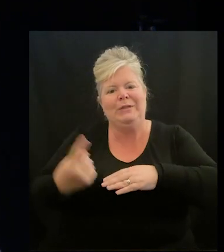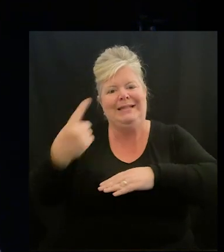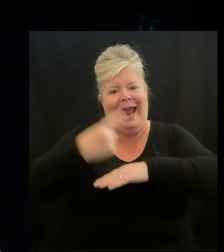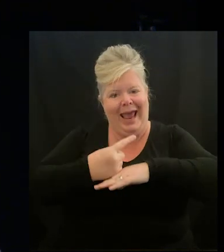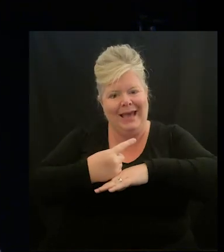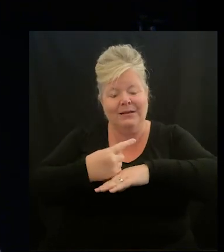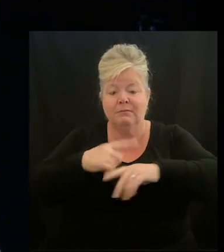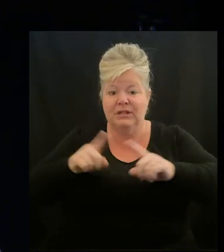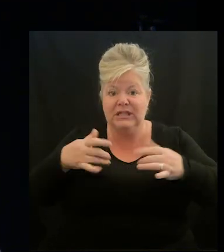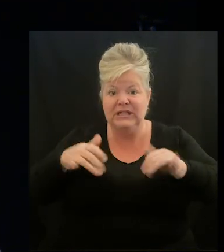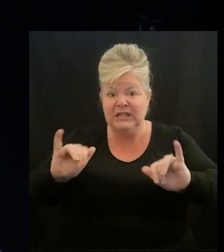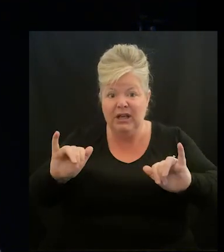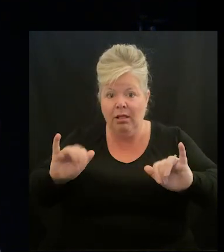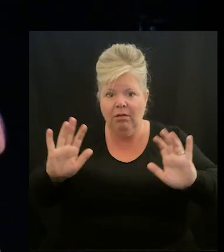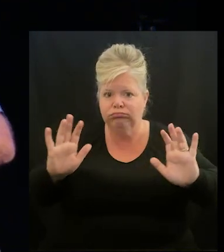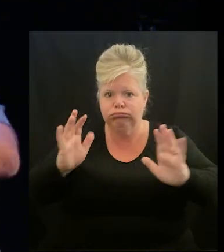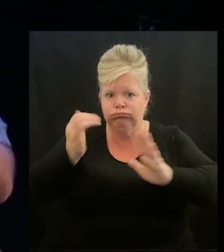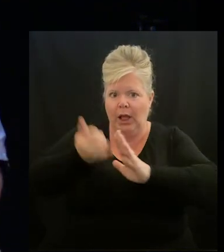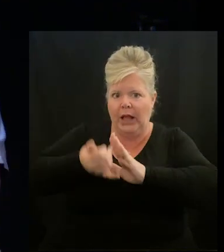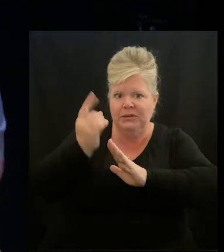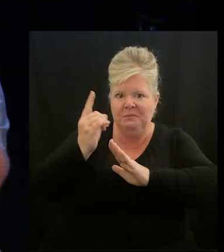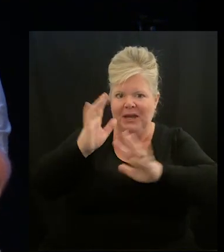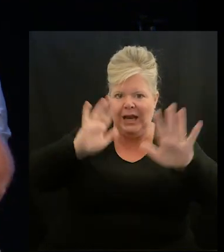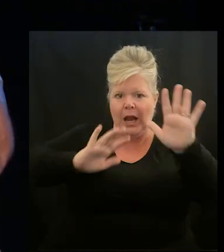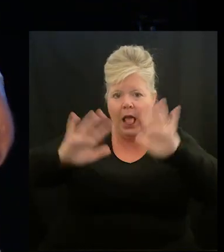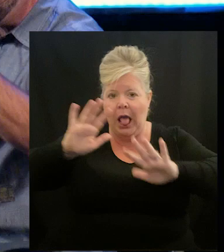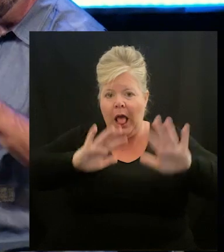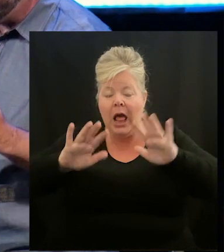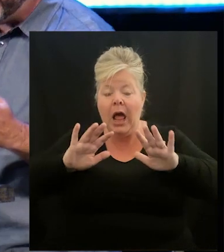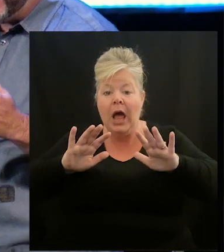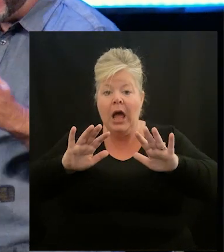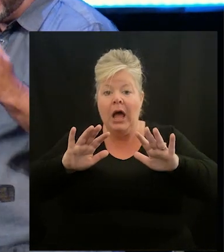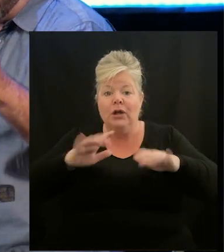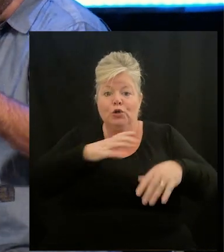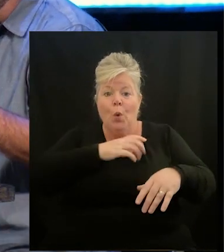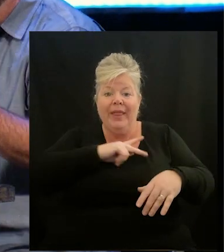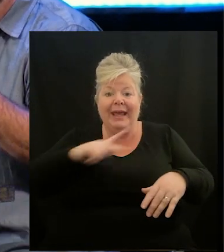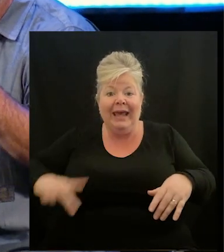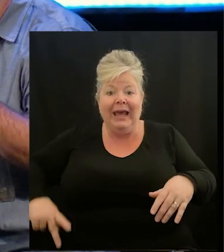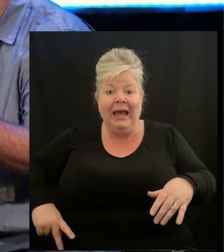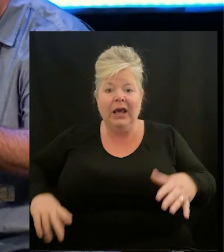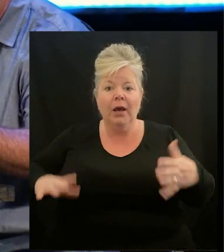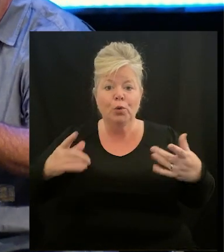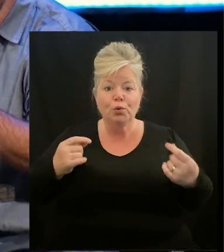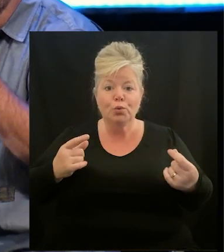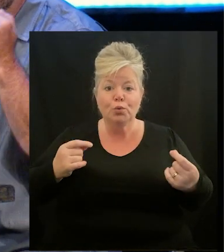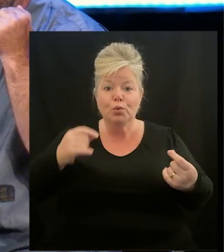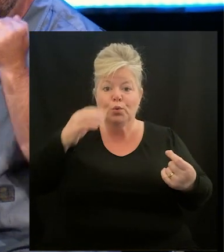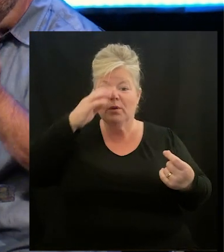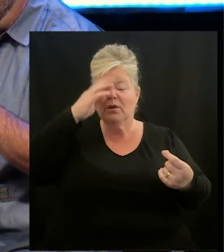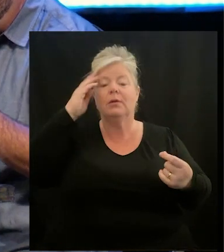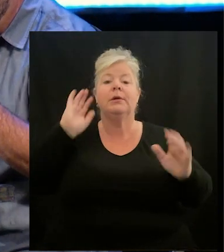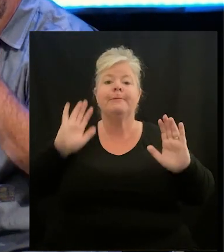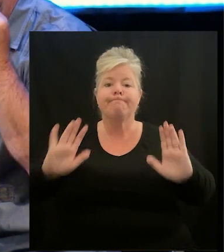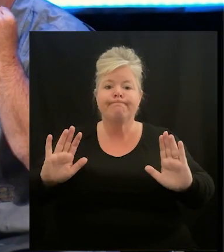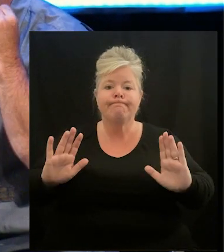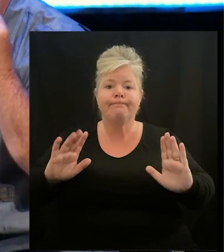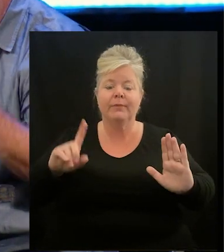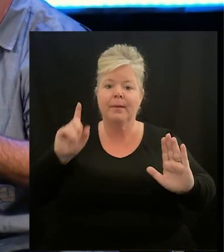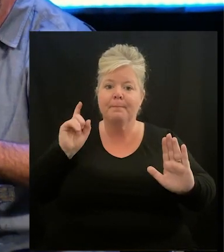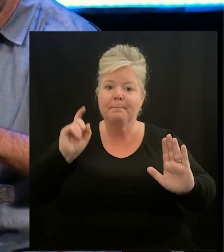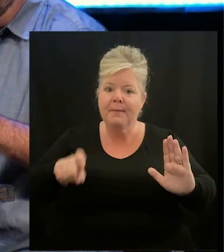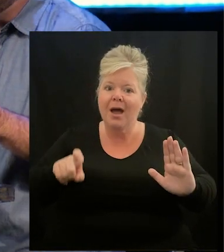our city. But regardless of this, alarmed, the next verse says, alarmed, Jehoshaphat resolved